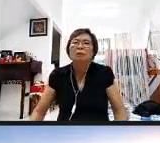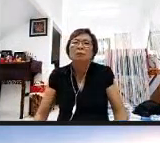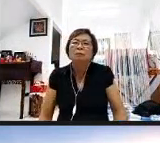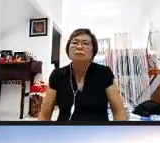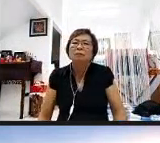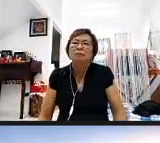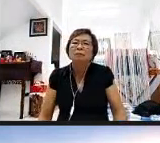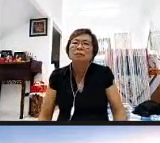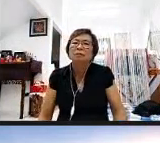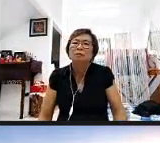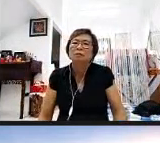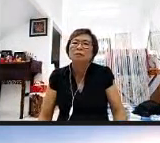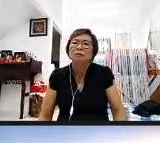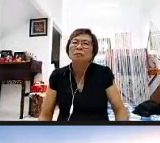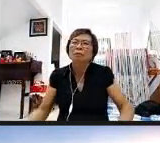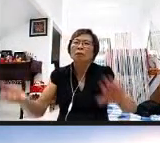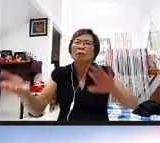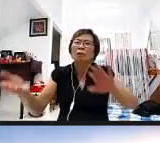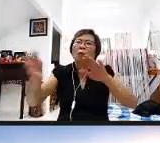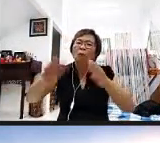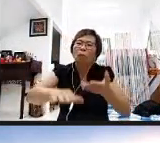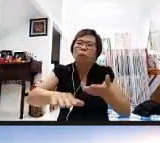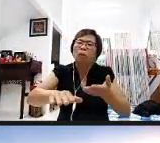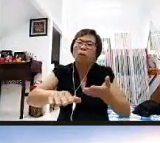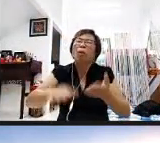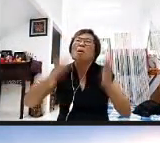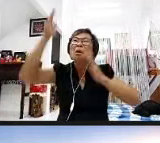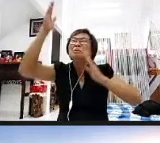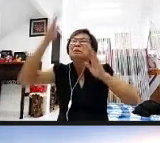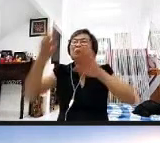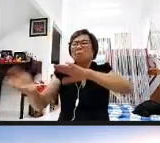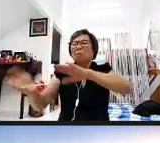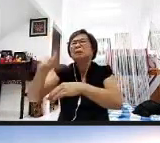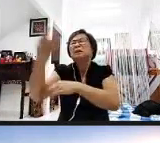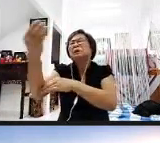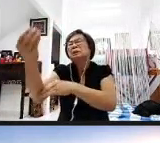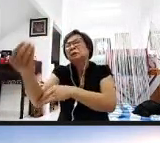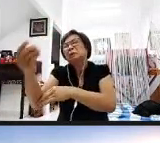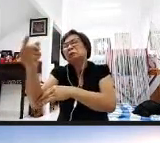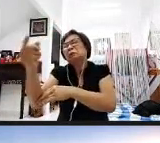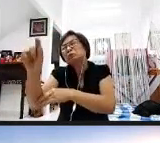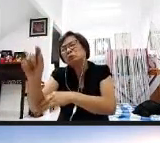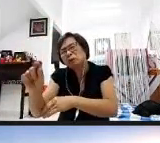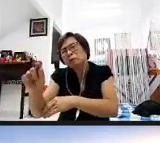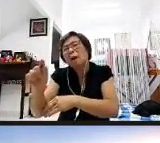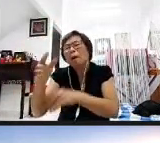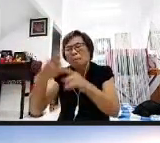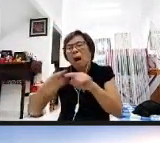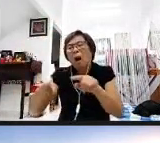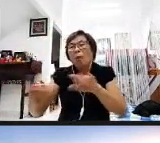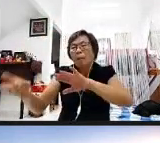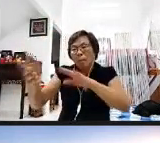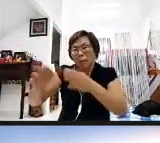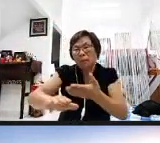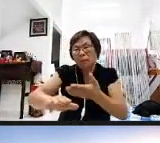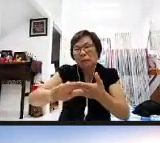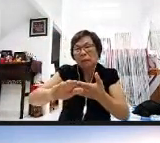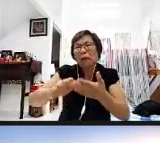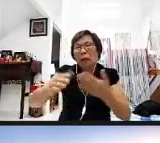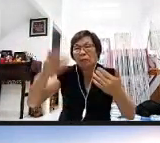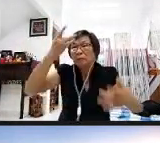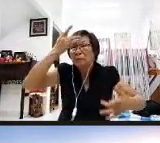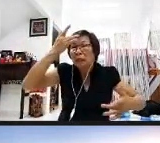death rate is actually relatively low compared to others. However, we do lose patients to